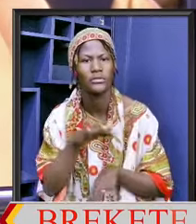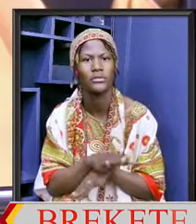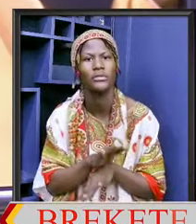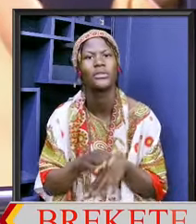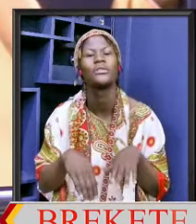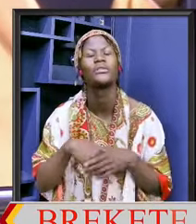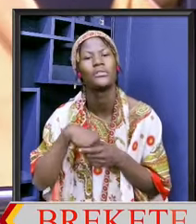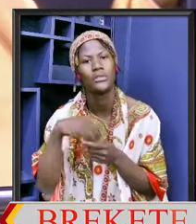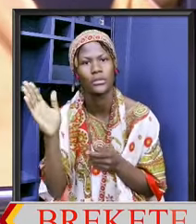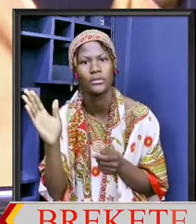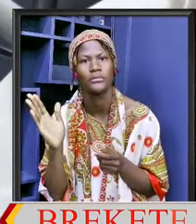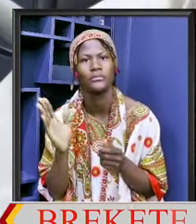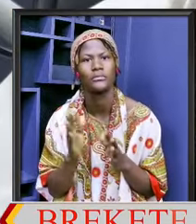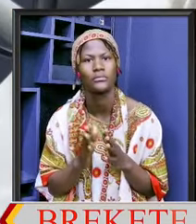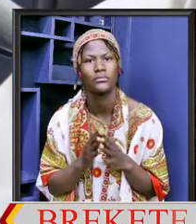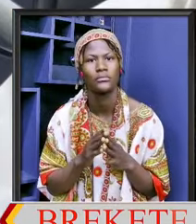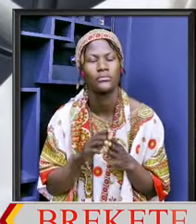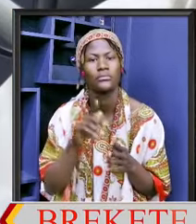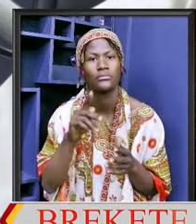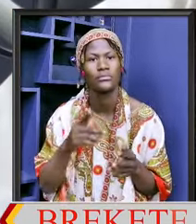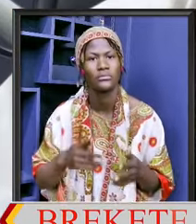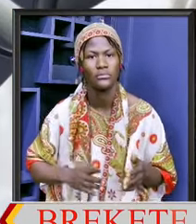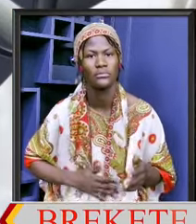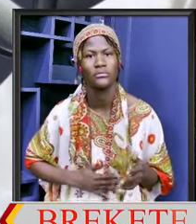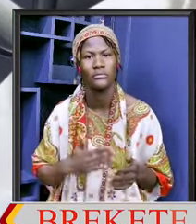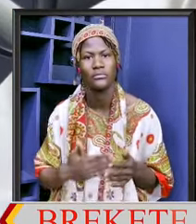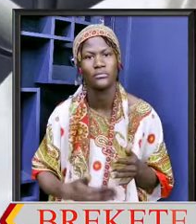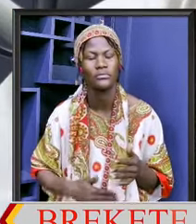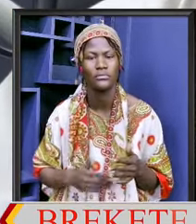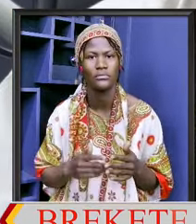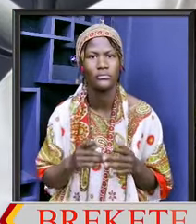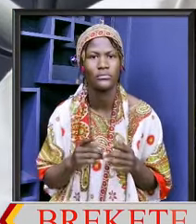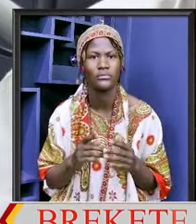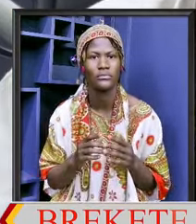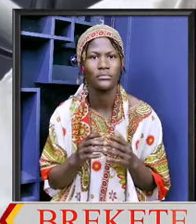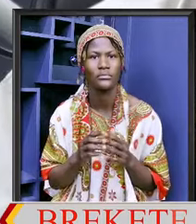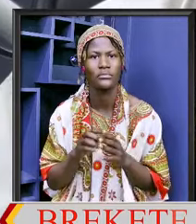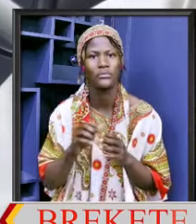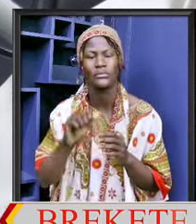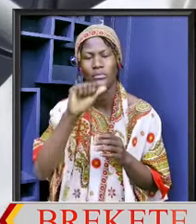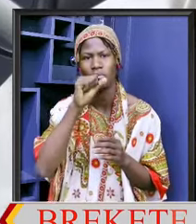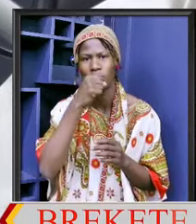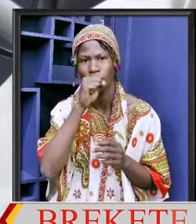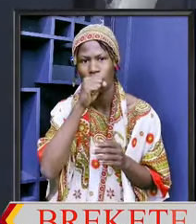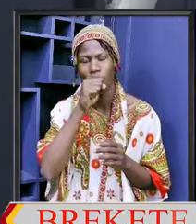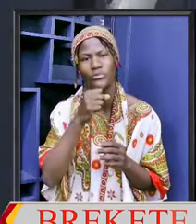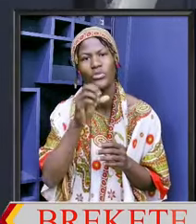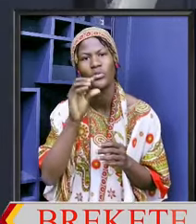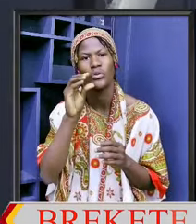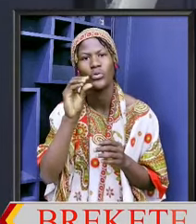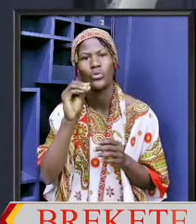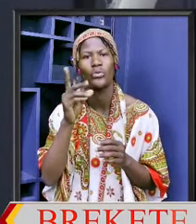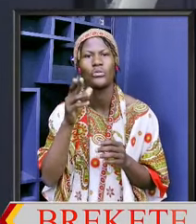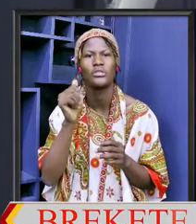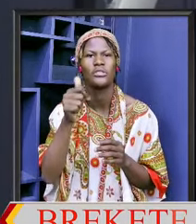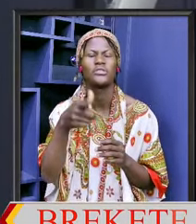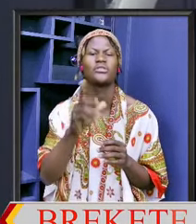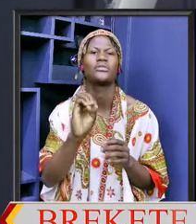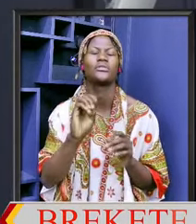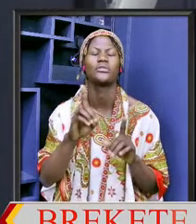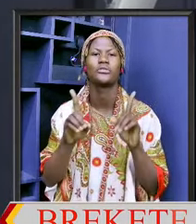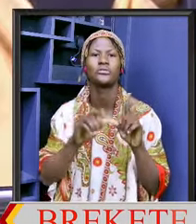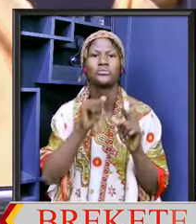they discharge your school. Your belly, you know if you go to toilet first day, you know go buy orange drink. We drink orange, the tea no